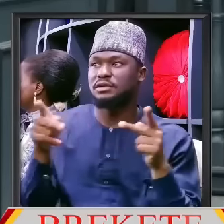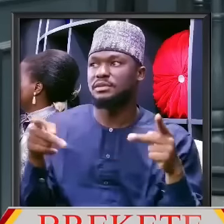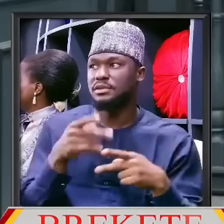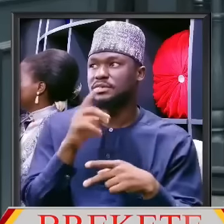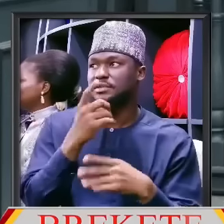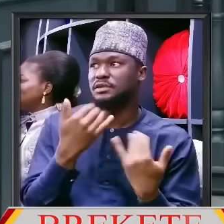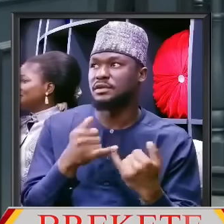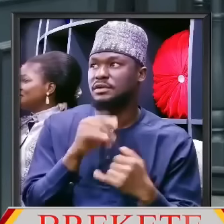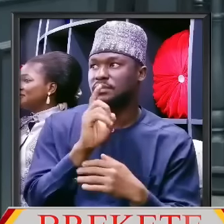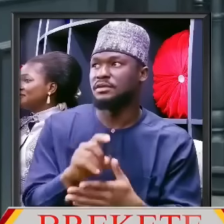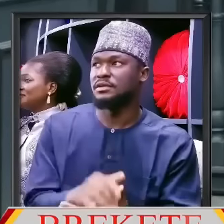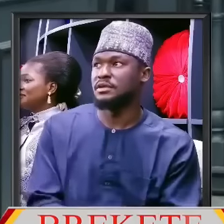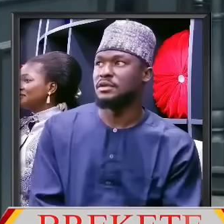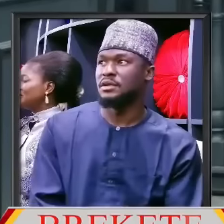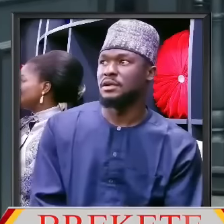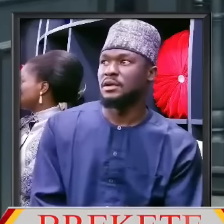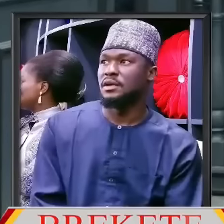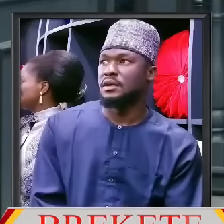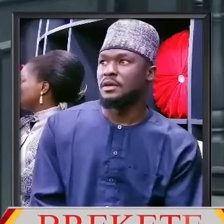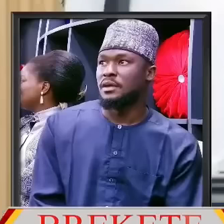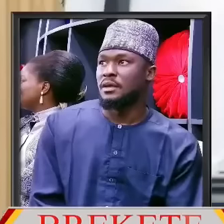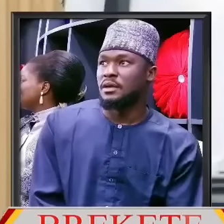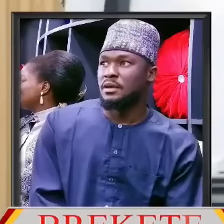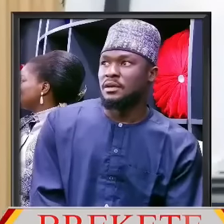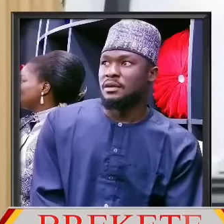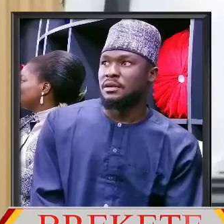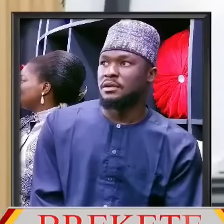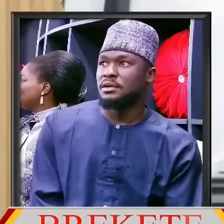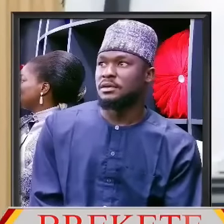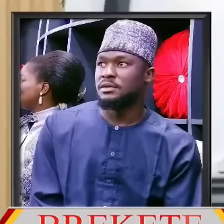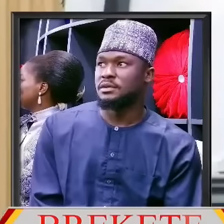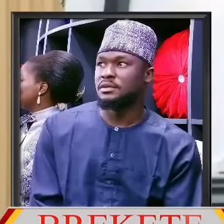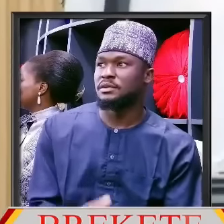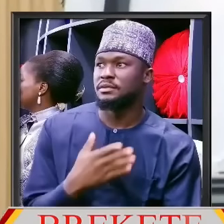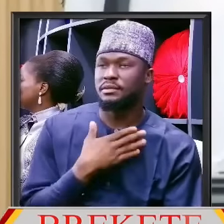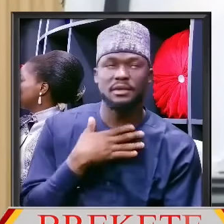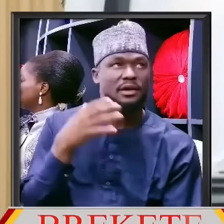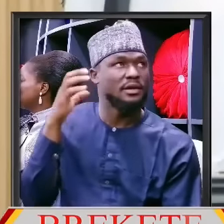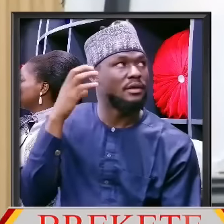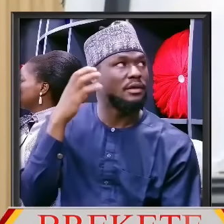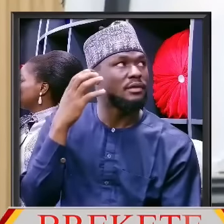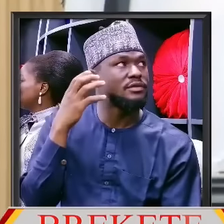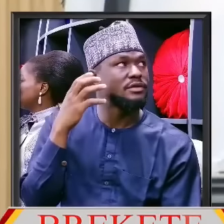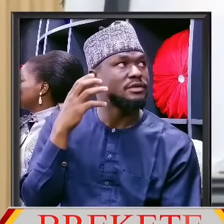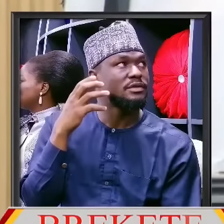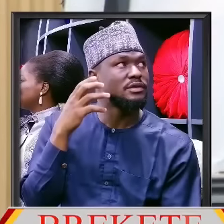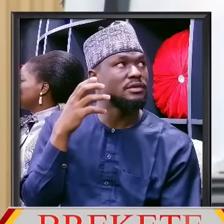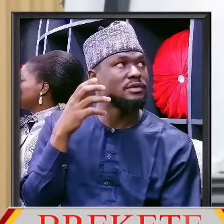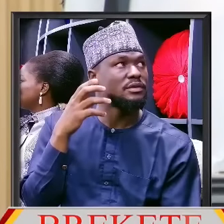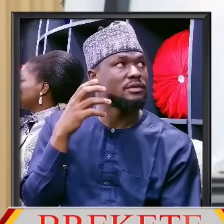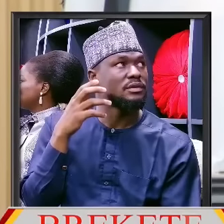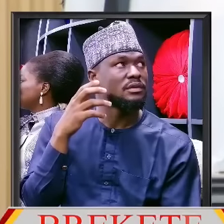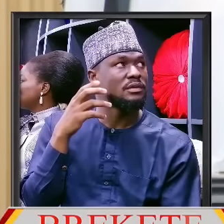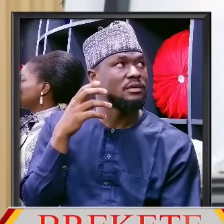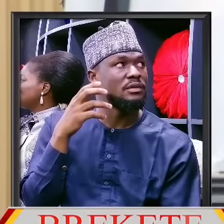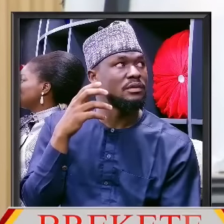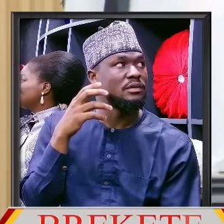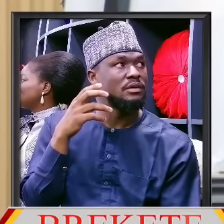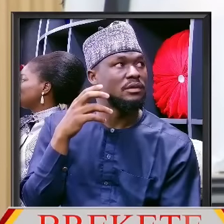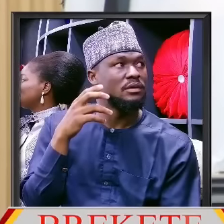position? Give them back. Okay. My cousin own should be moved from